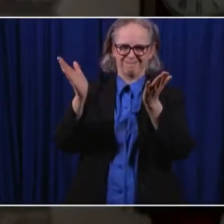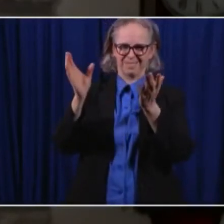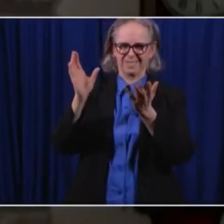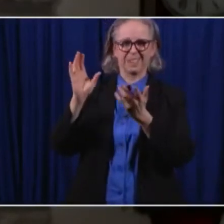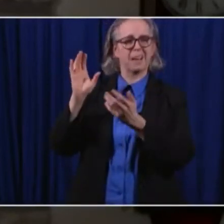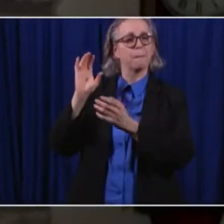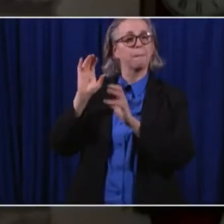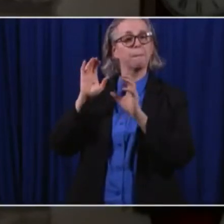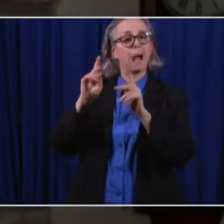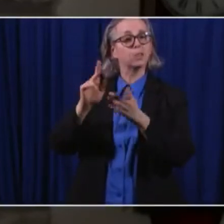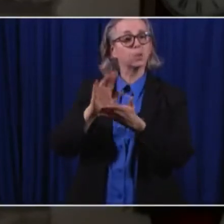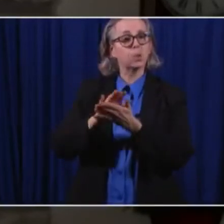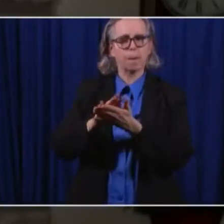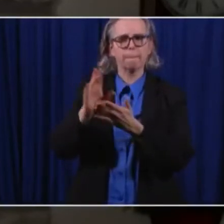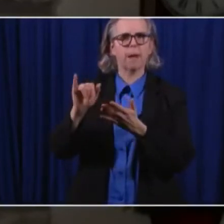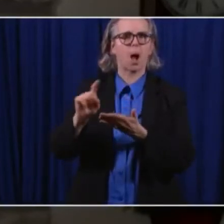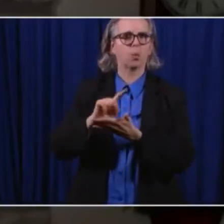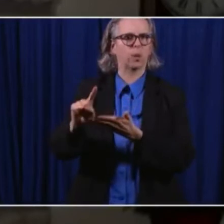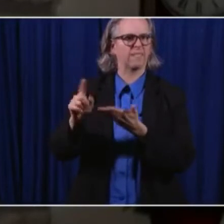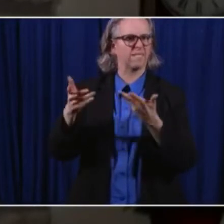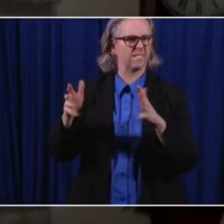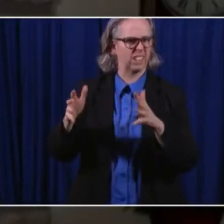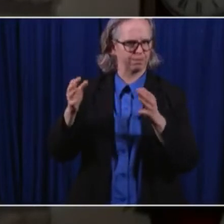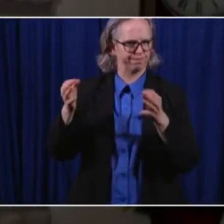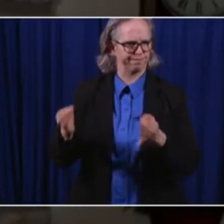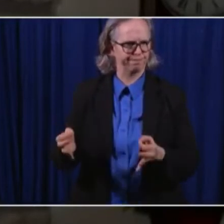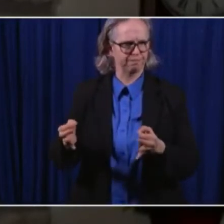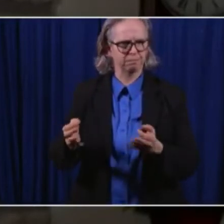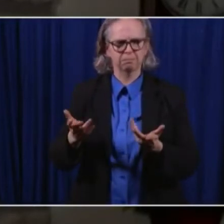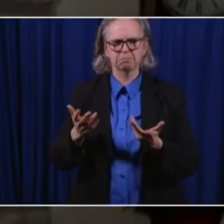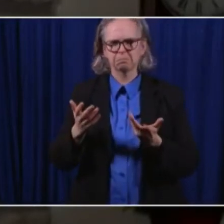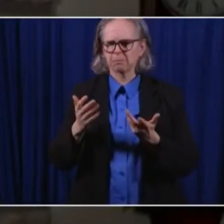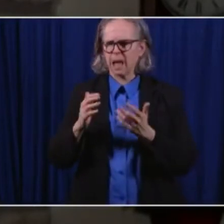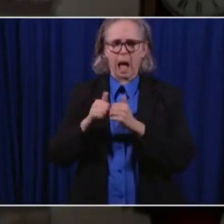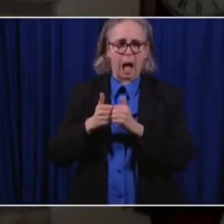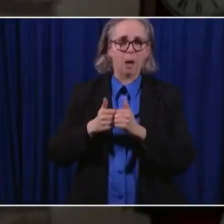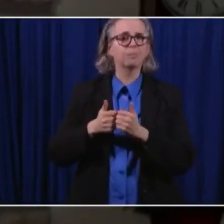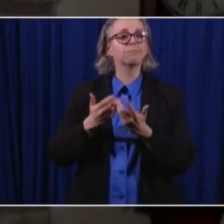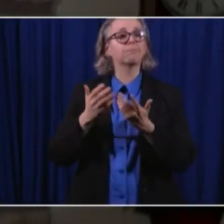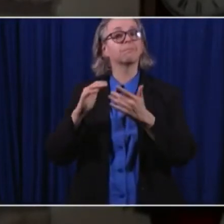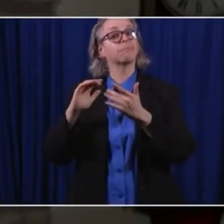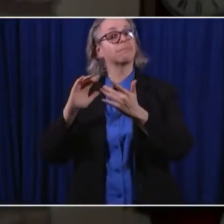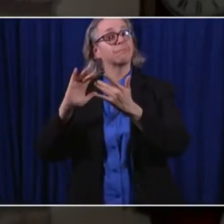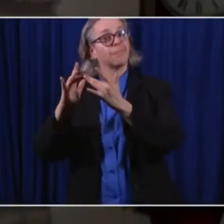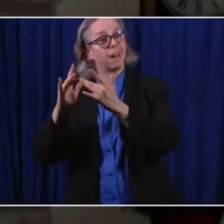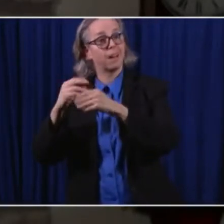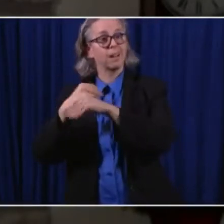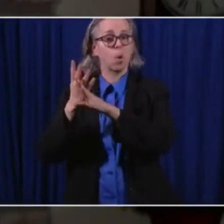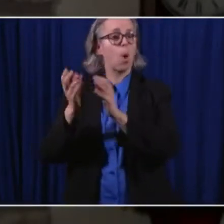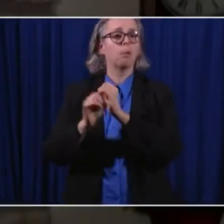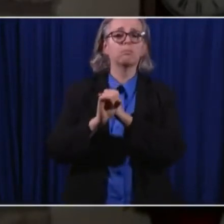being virtual or just not going back for a week. I think that's a smart move.